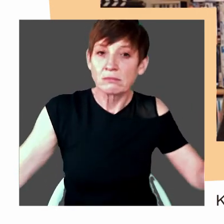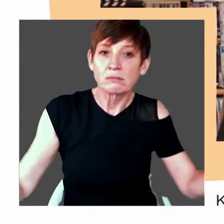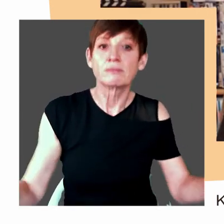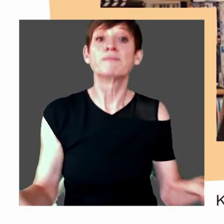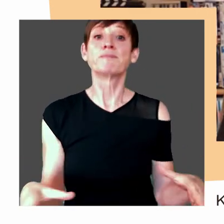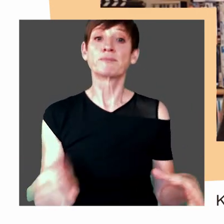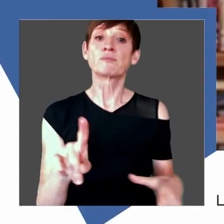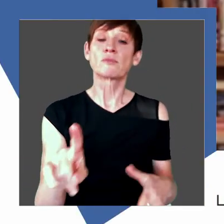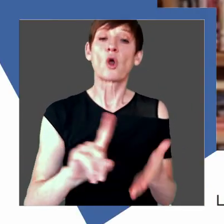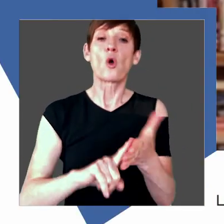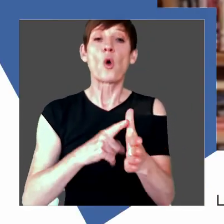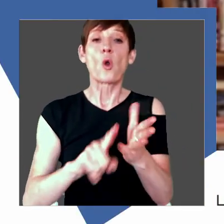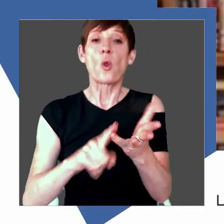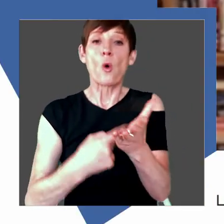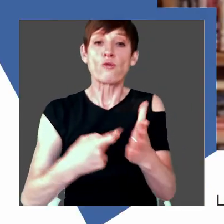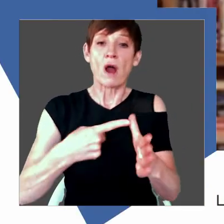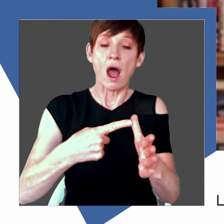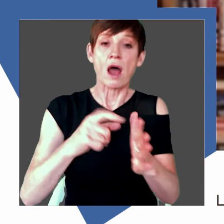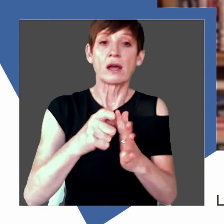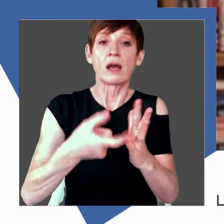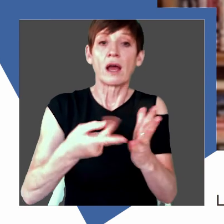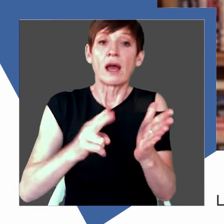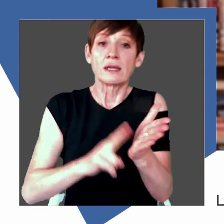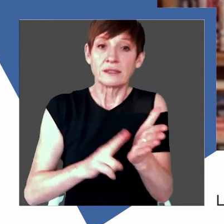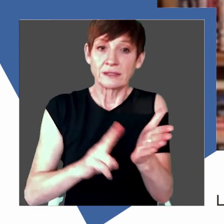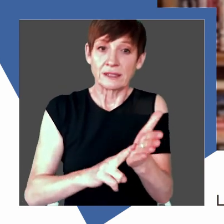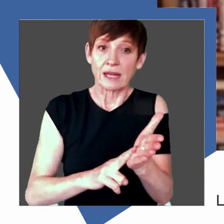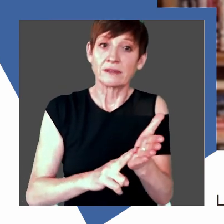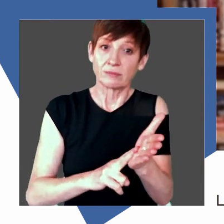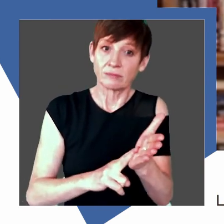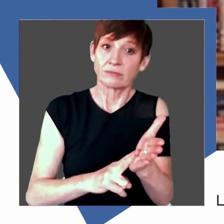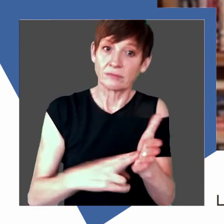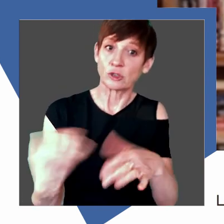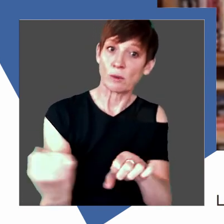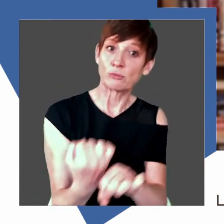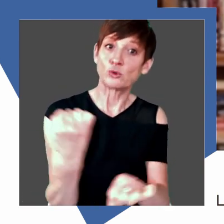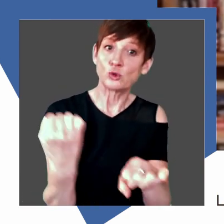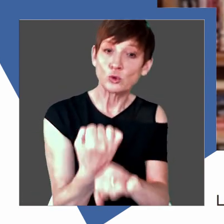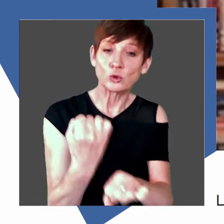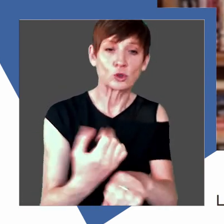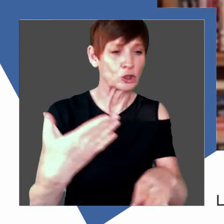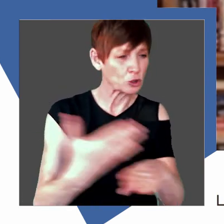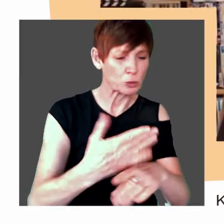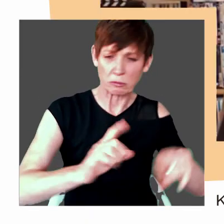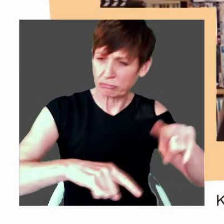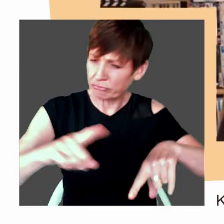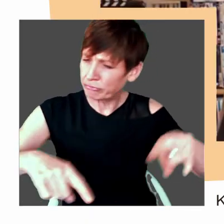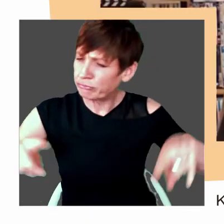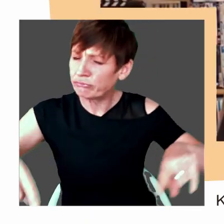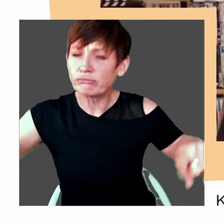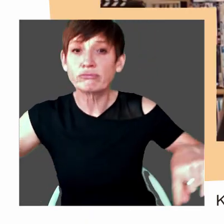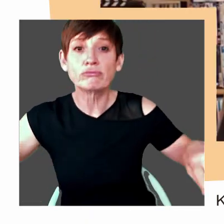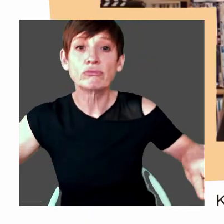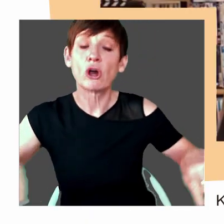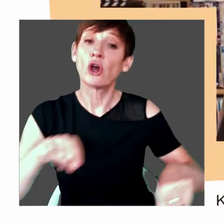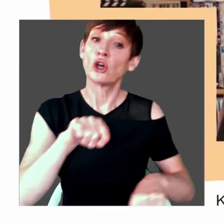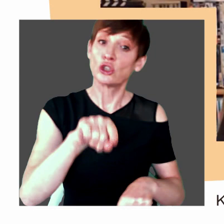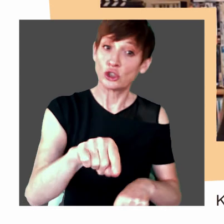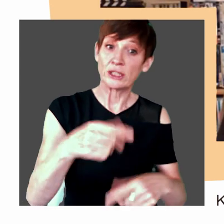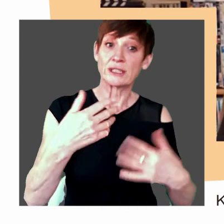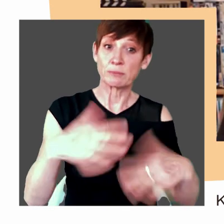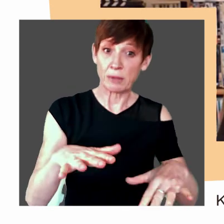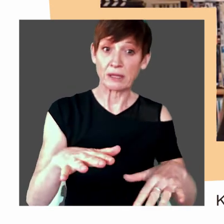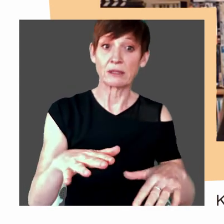an award-winning film producer who's worked across independent film, BBC drama and major music promos. She's had her work screened